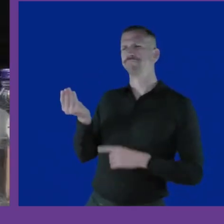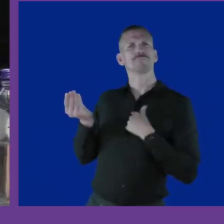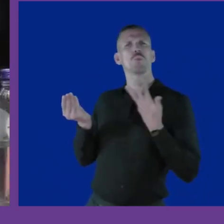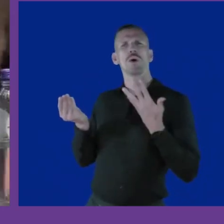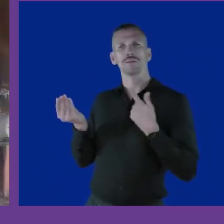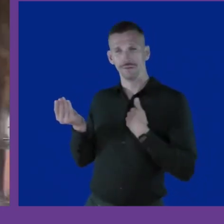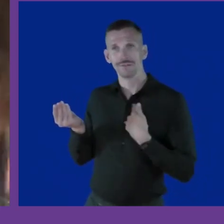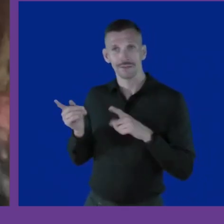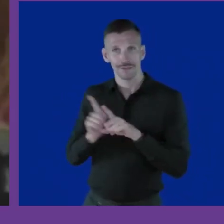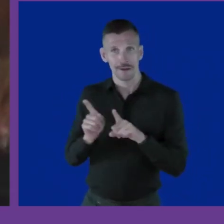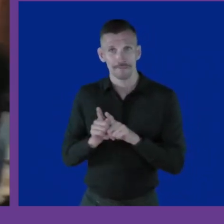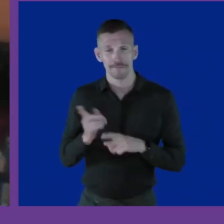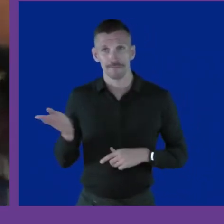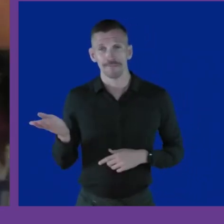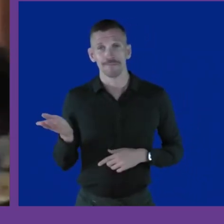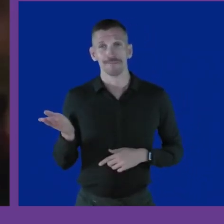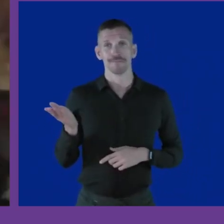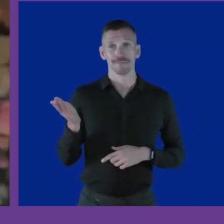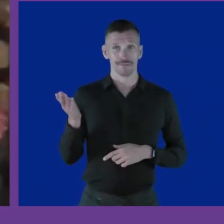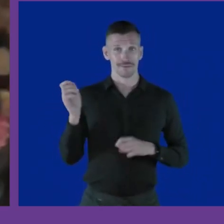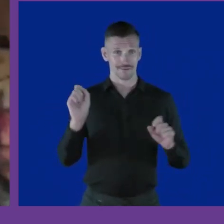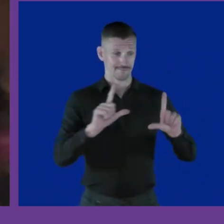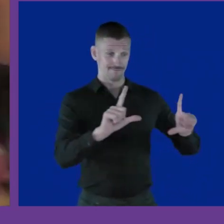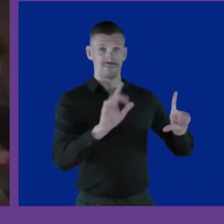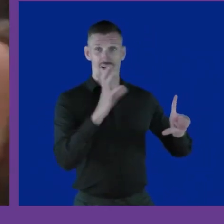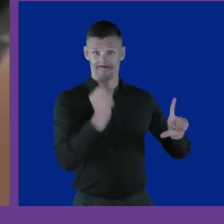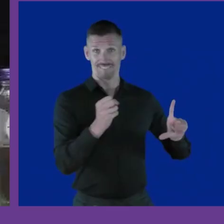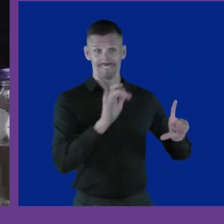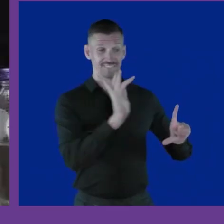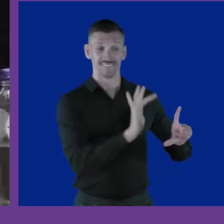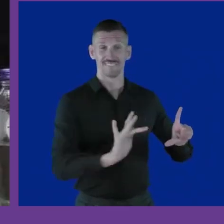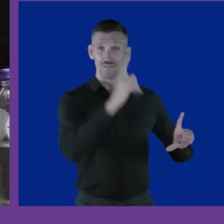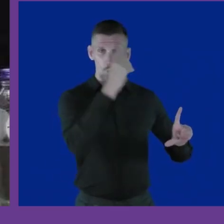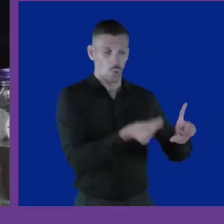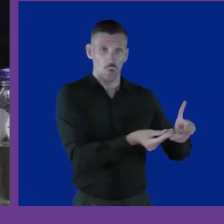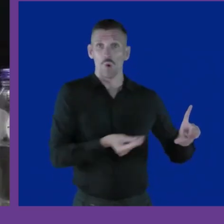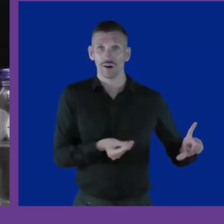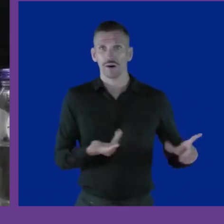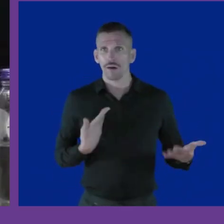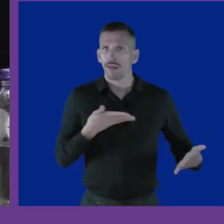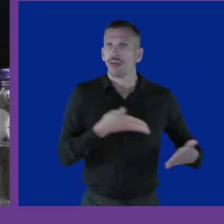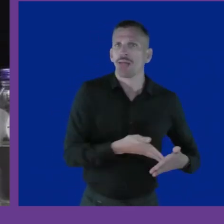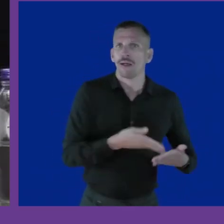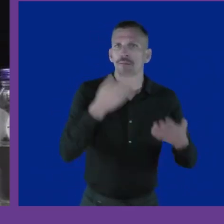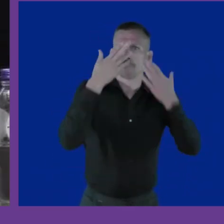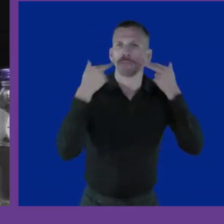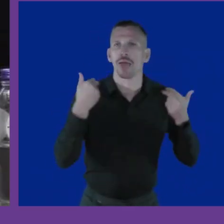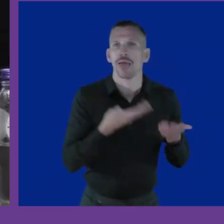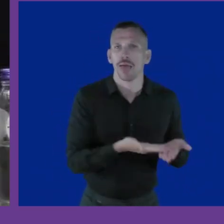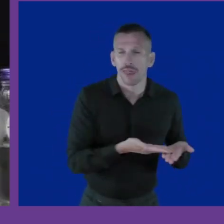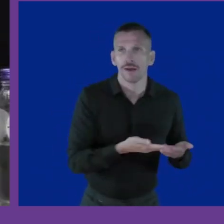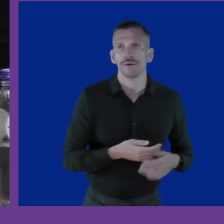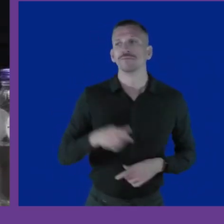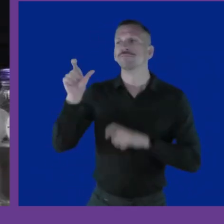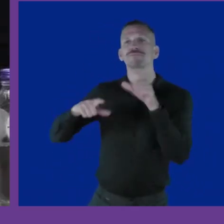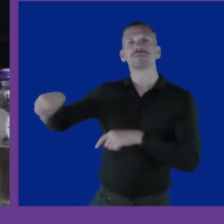one? Okay. Yeah. Yeah, so a sighted user just presses the button, right, and get a new prompt, and then they